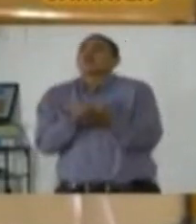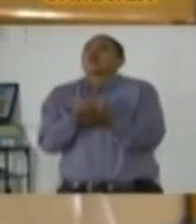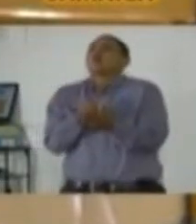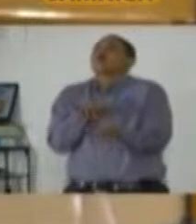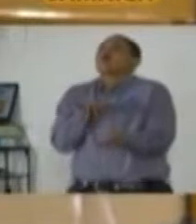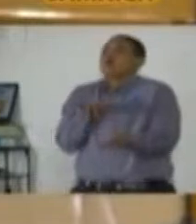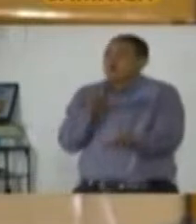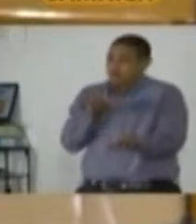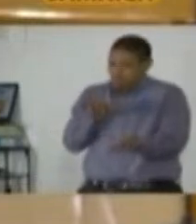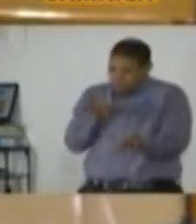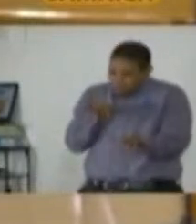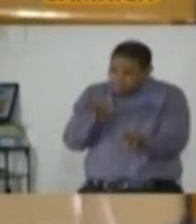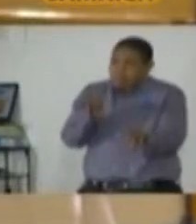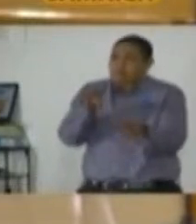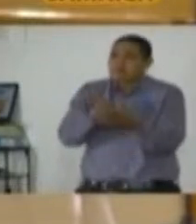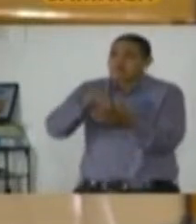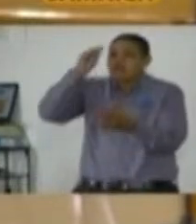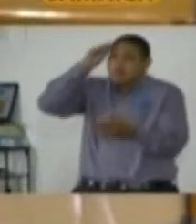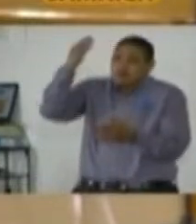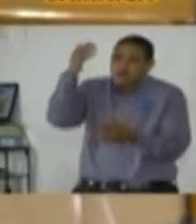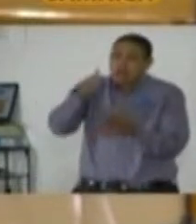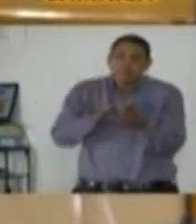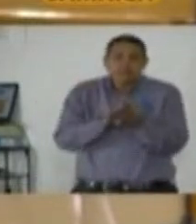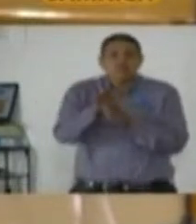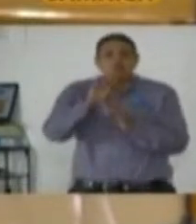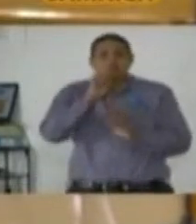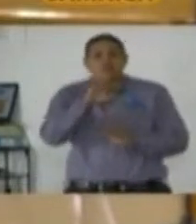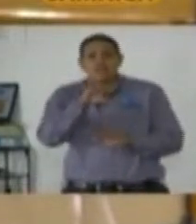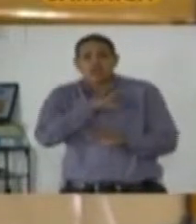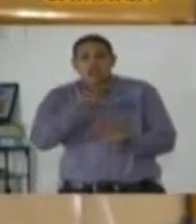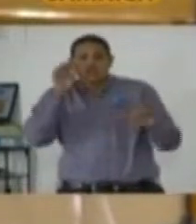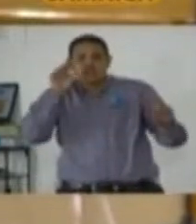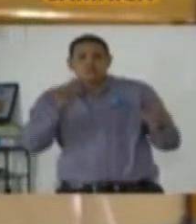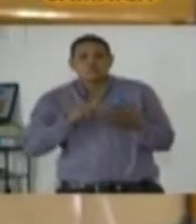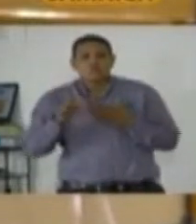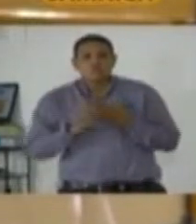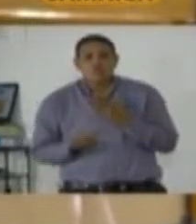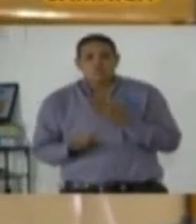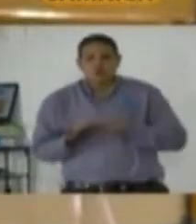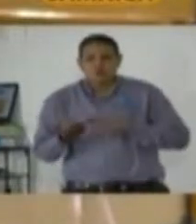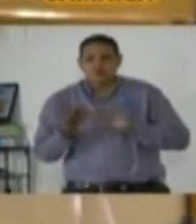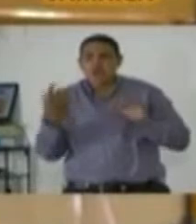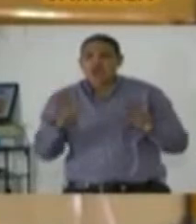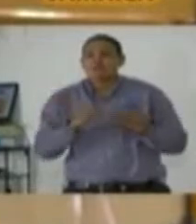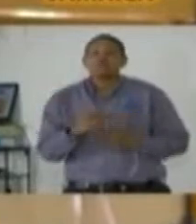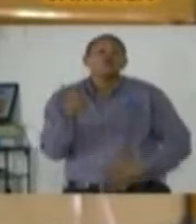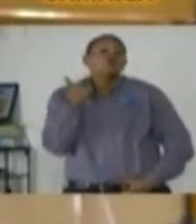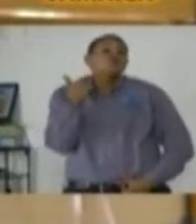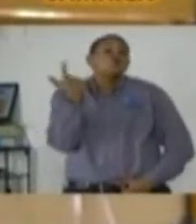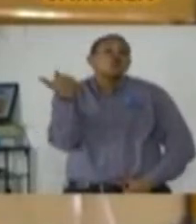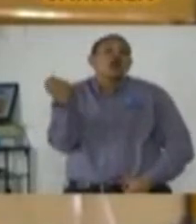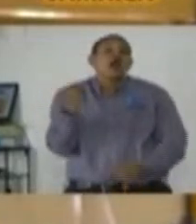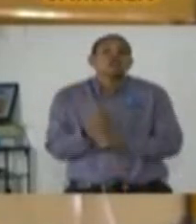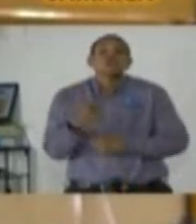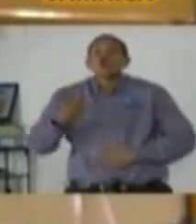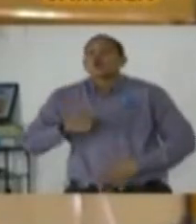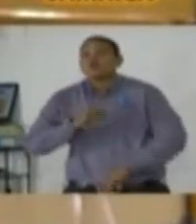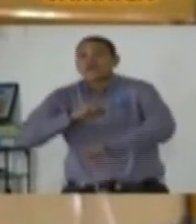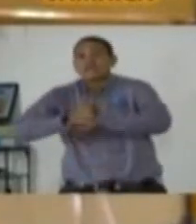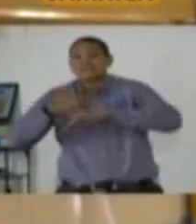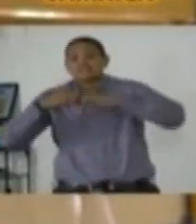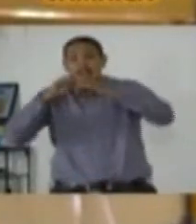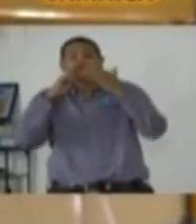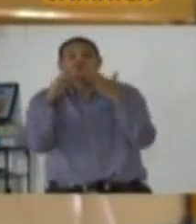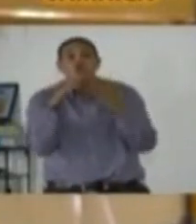has embarked on the development of a character education program. In June of last year, we established a